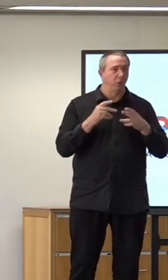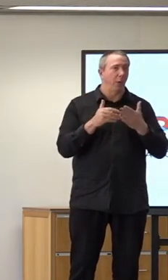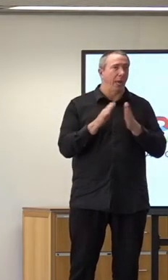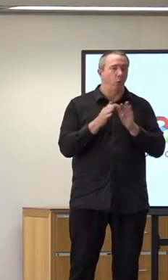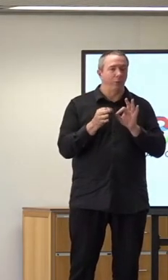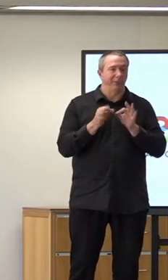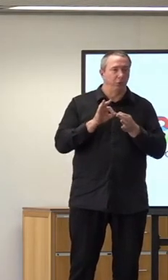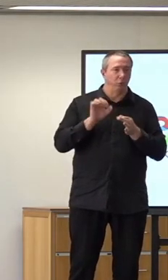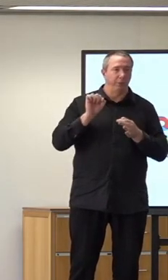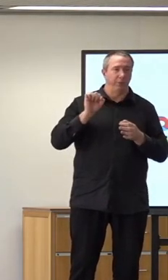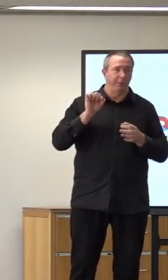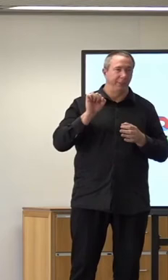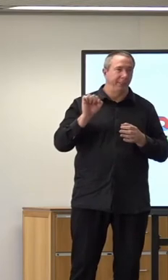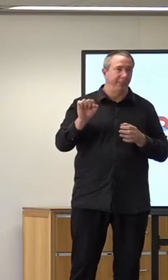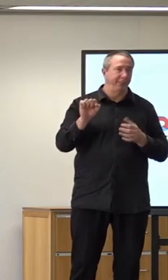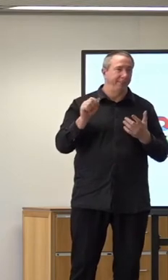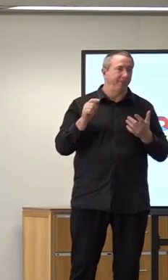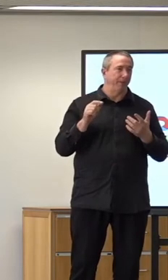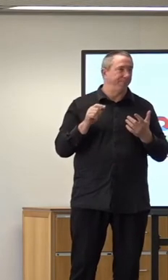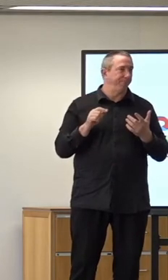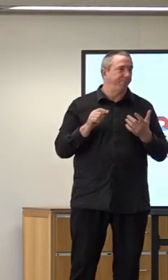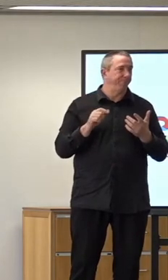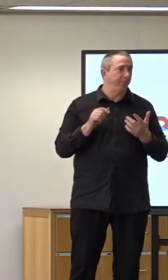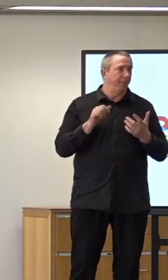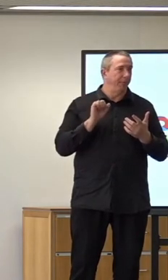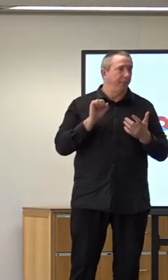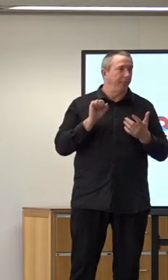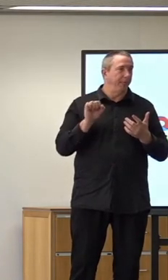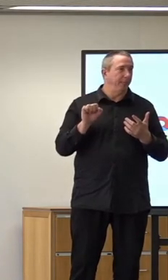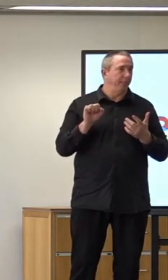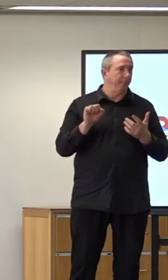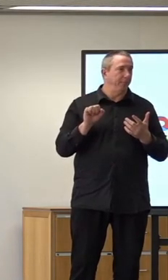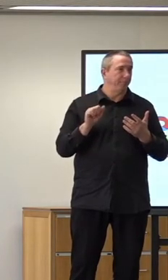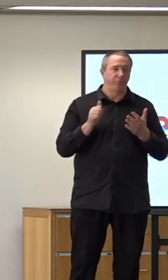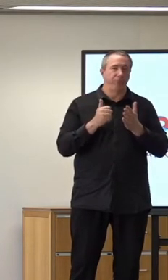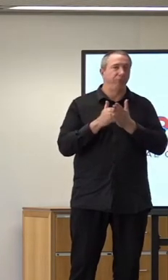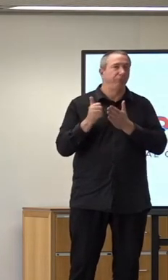interpret their kind of their remit.